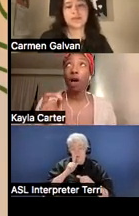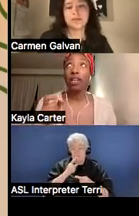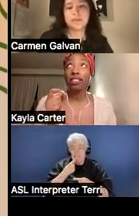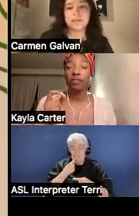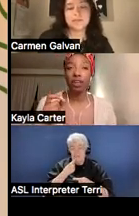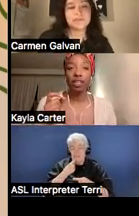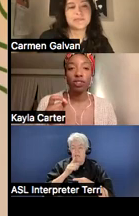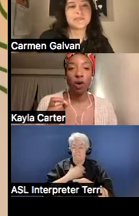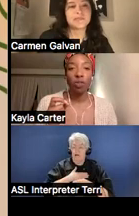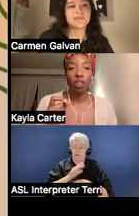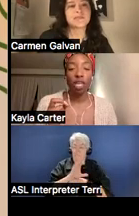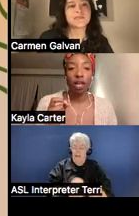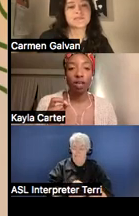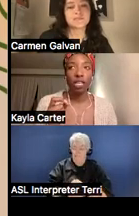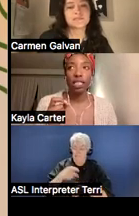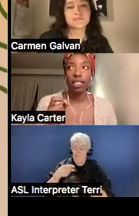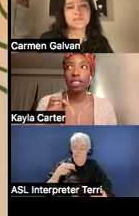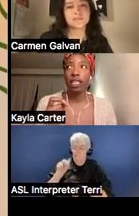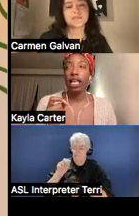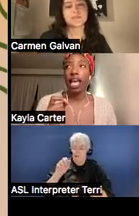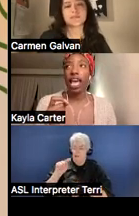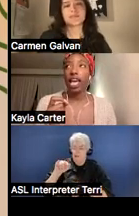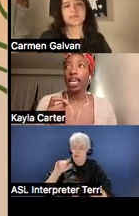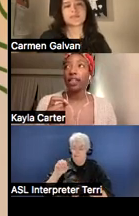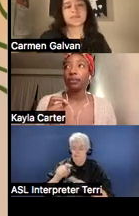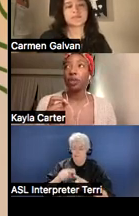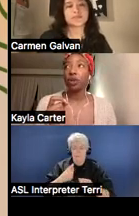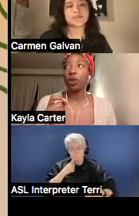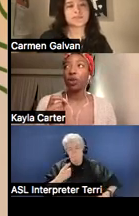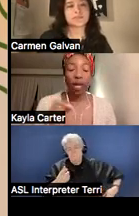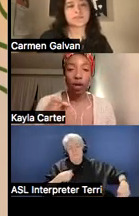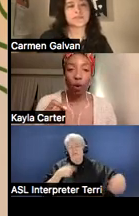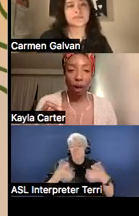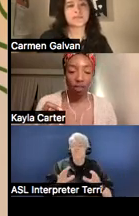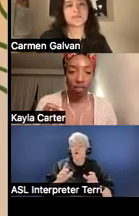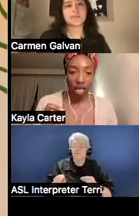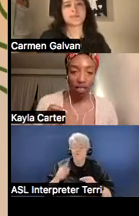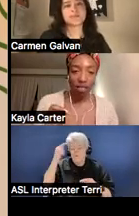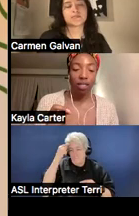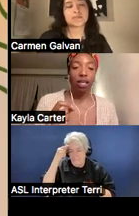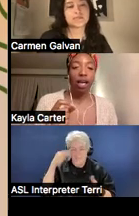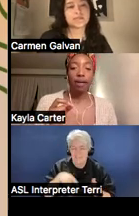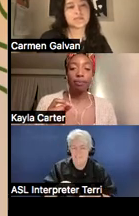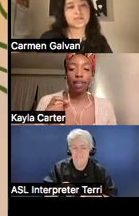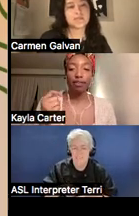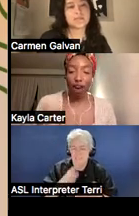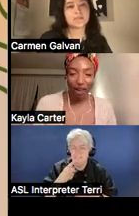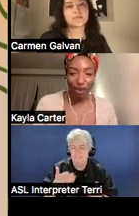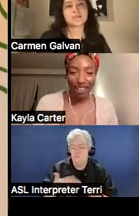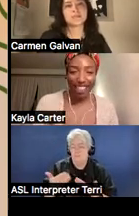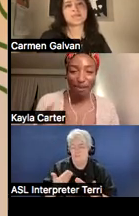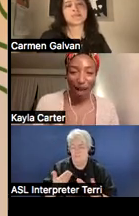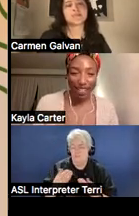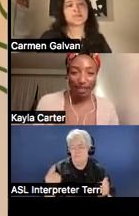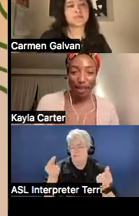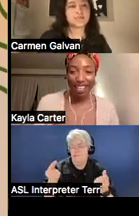never want us to feel as though that there is a quick way to go about these things. It's very